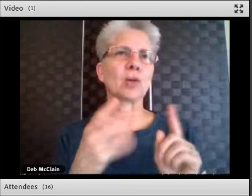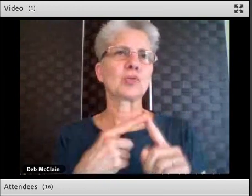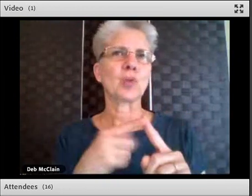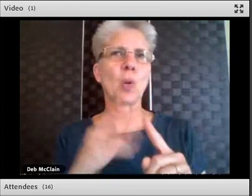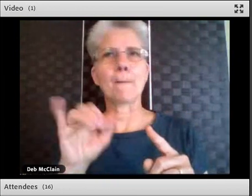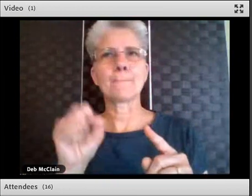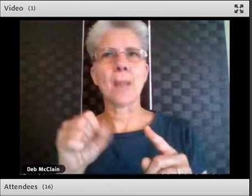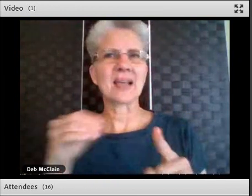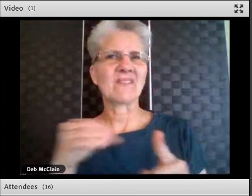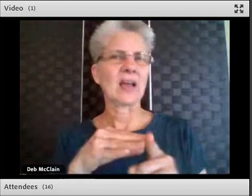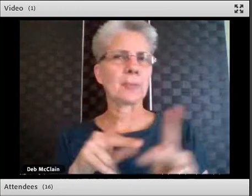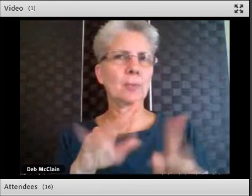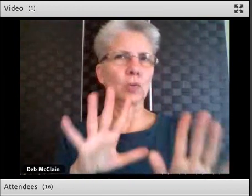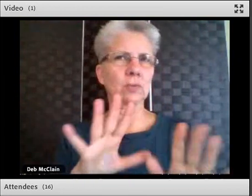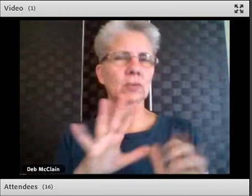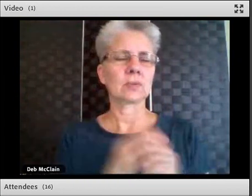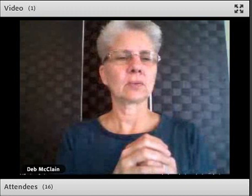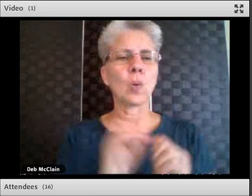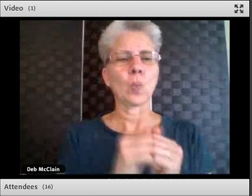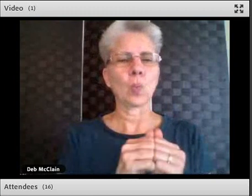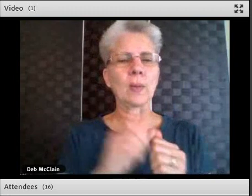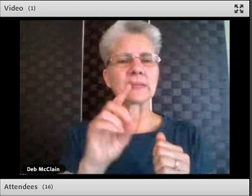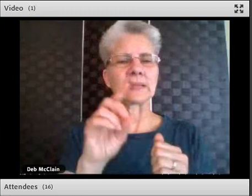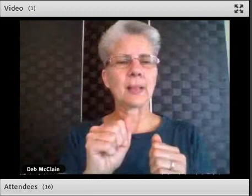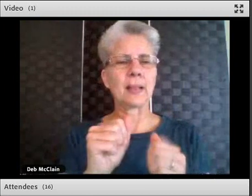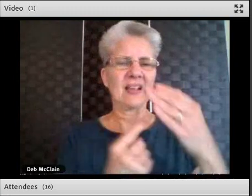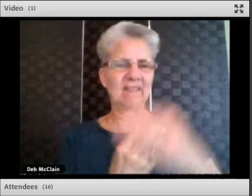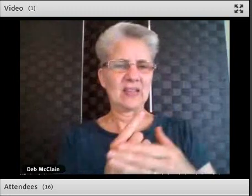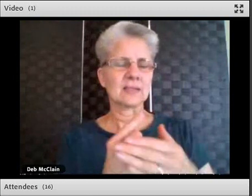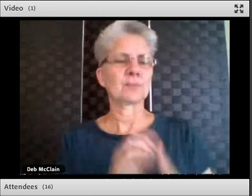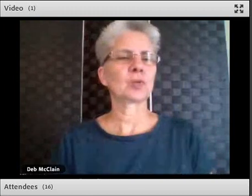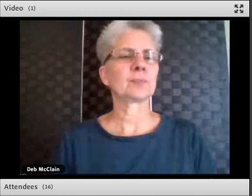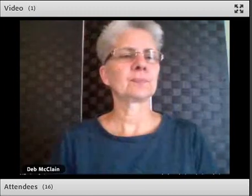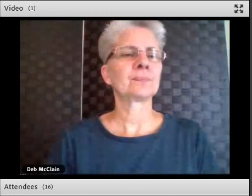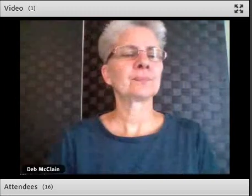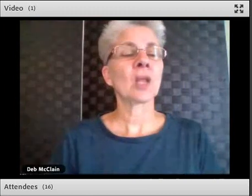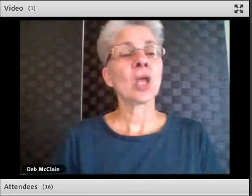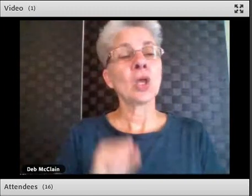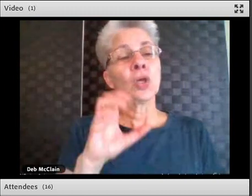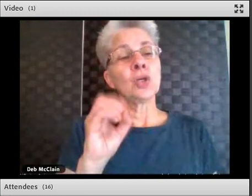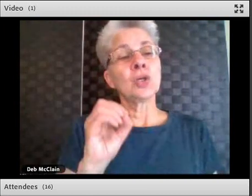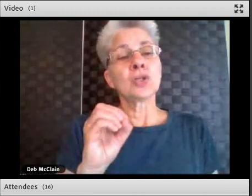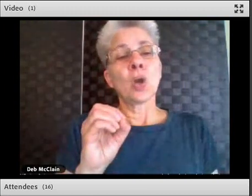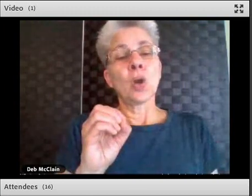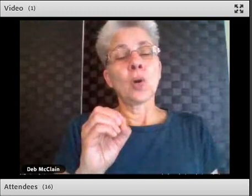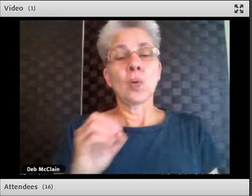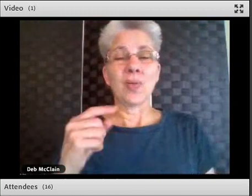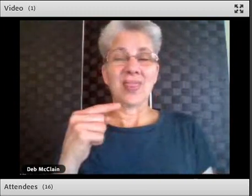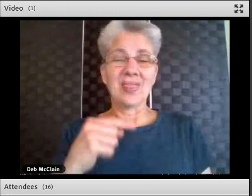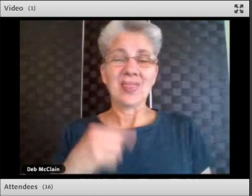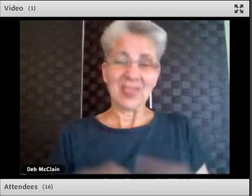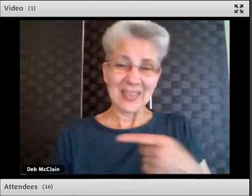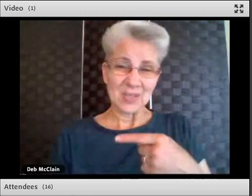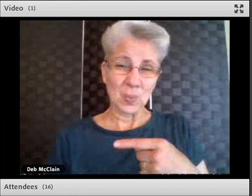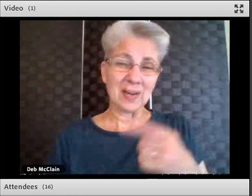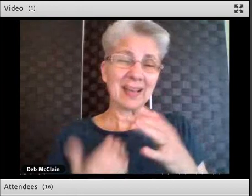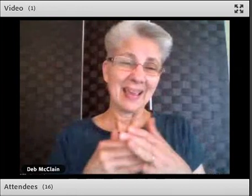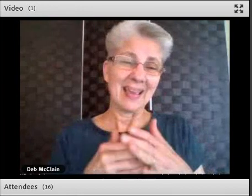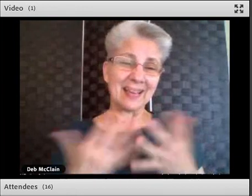bias affects people with invisible disabilities. And so this one